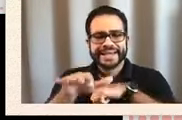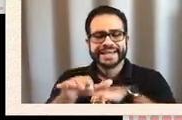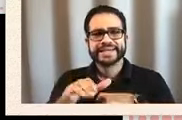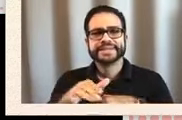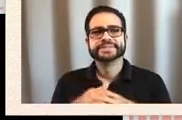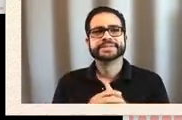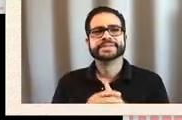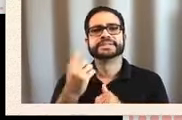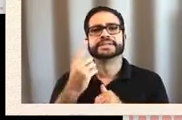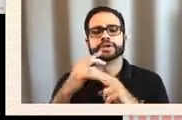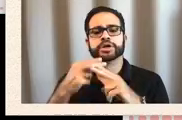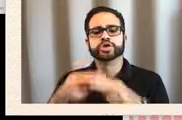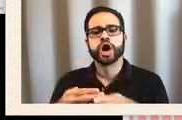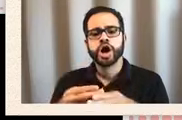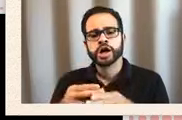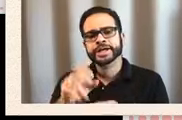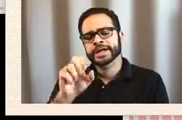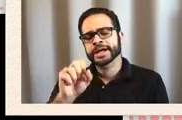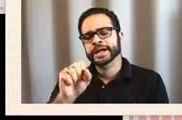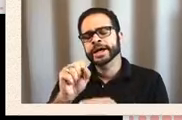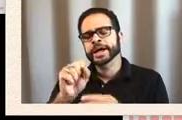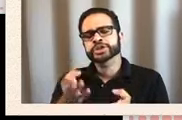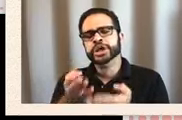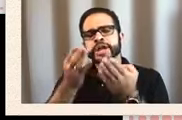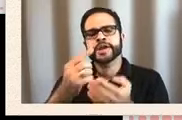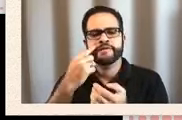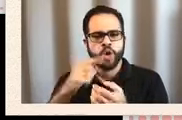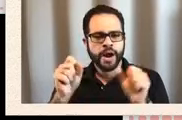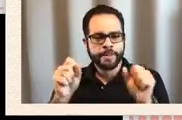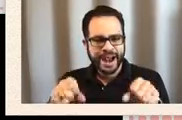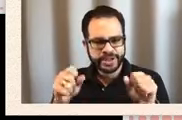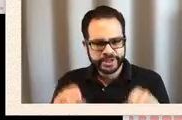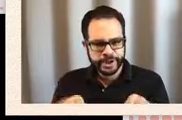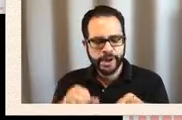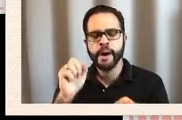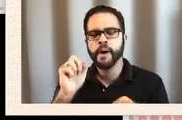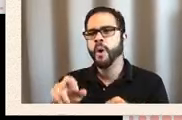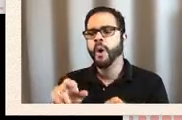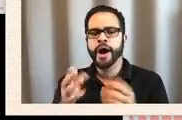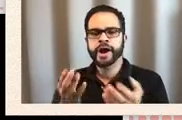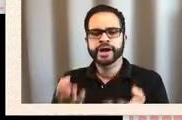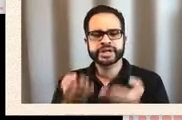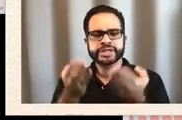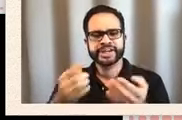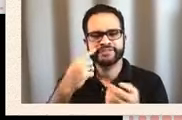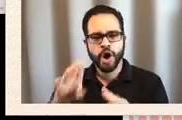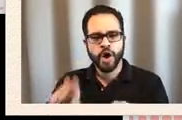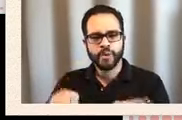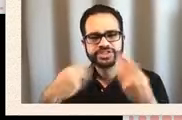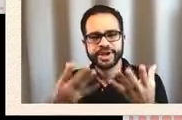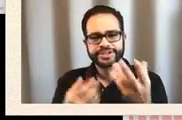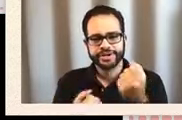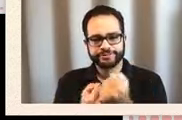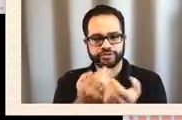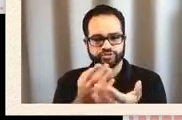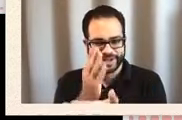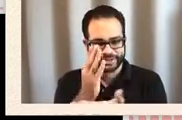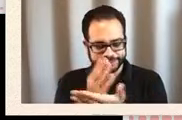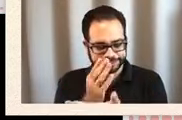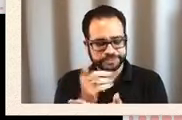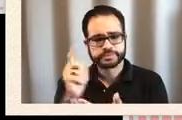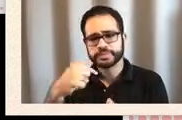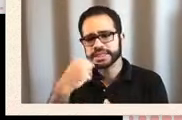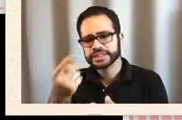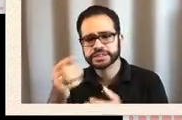suggestion of capacity, if it's guardianship, or a suggestion of restoration of rights, if it's guardian advocacy, and tell the court why this person